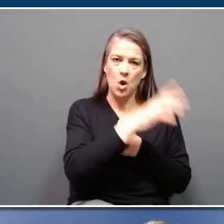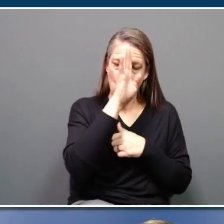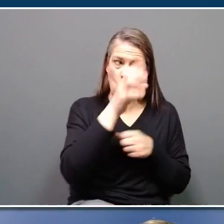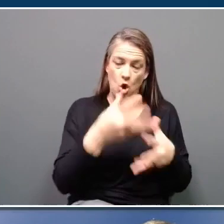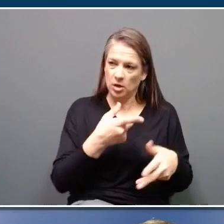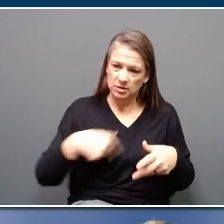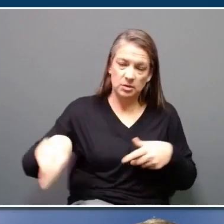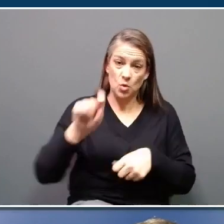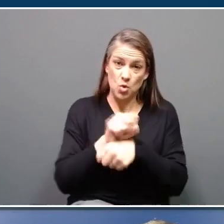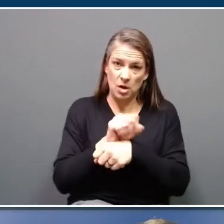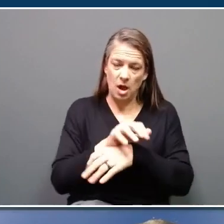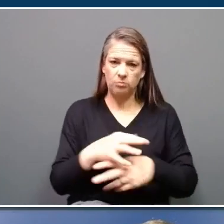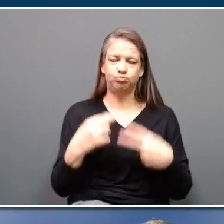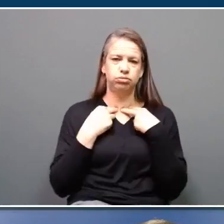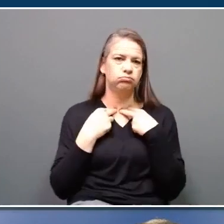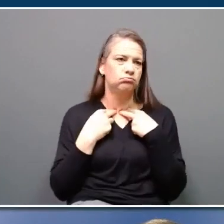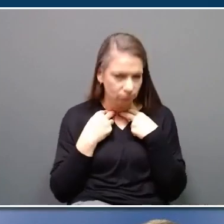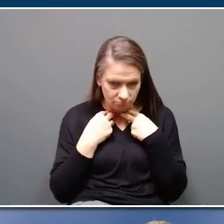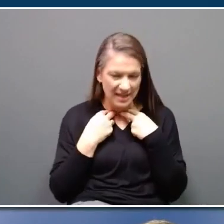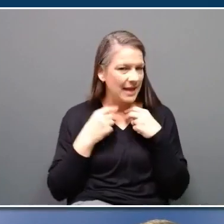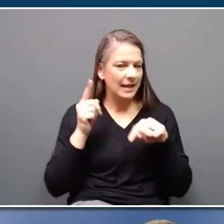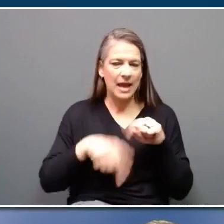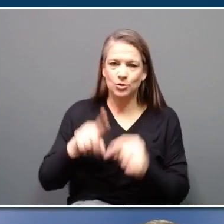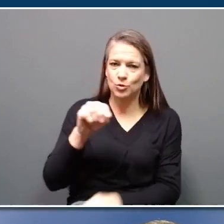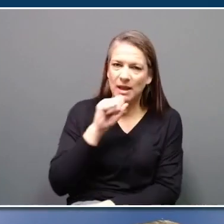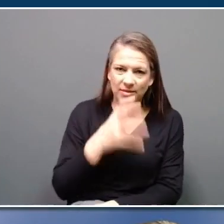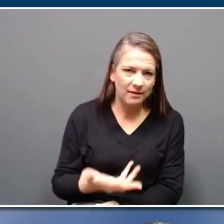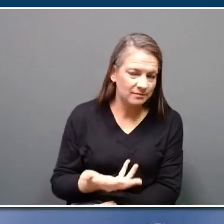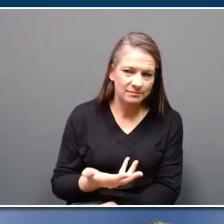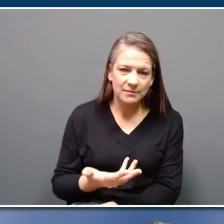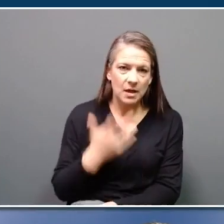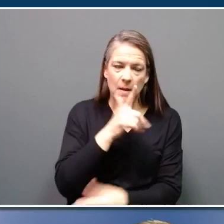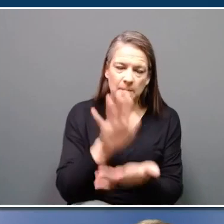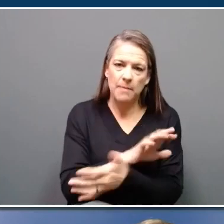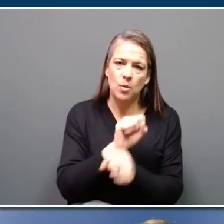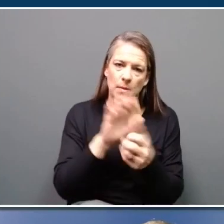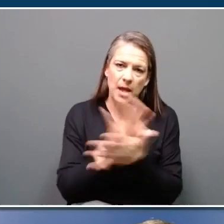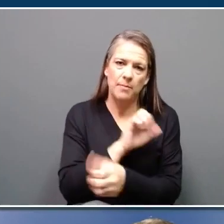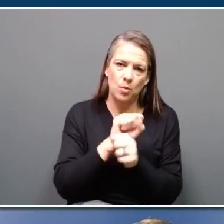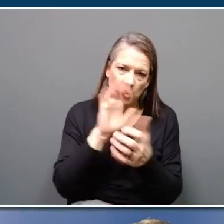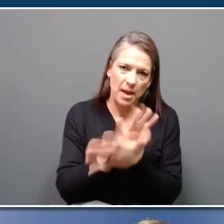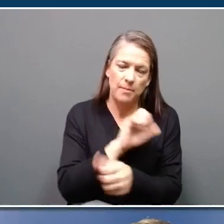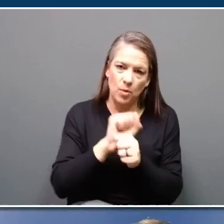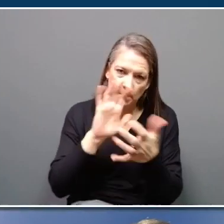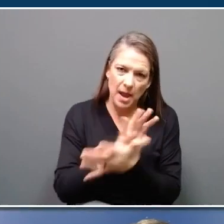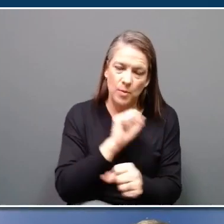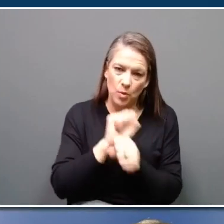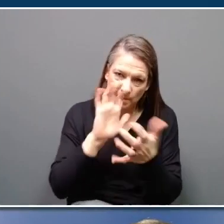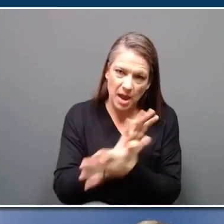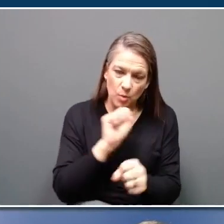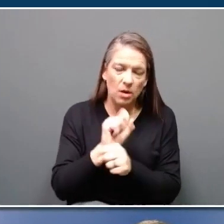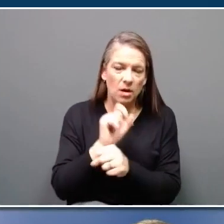people actually getting things done because of the amount of paperwork that every section and part of the executive